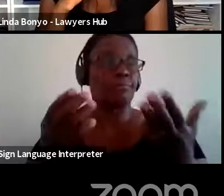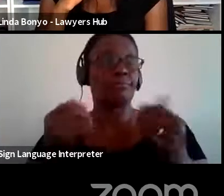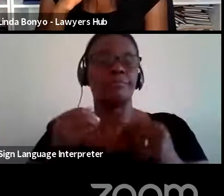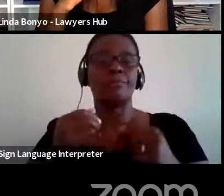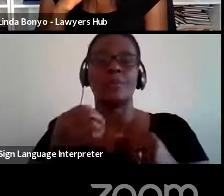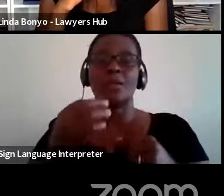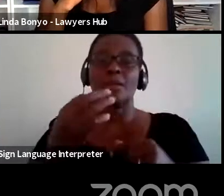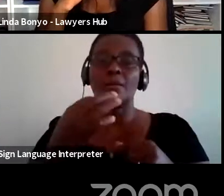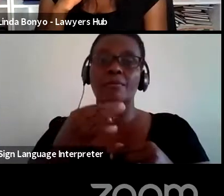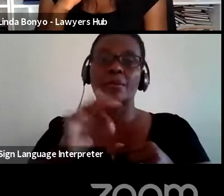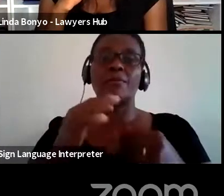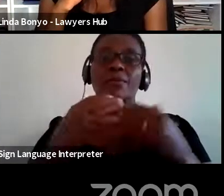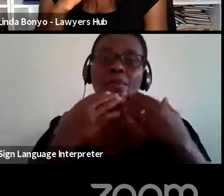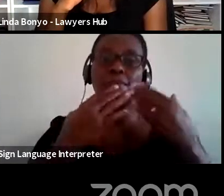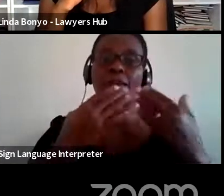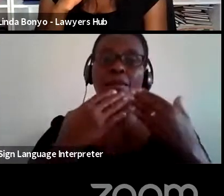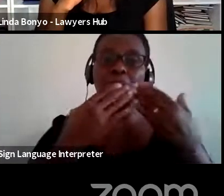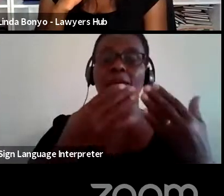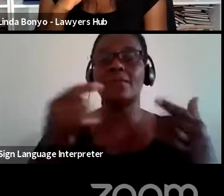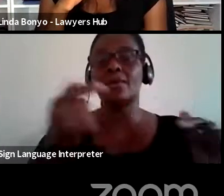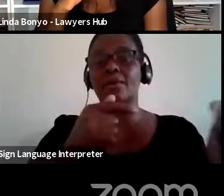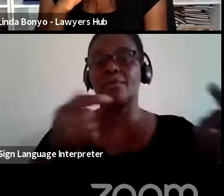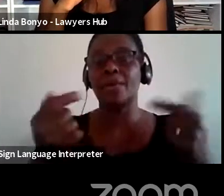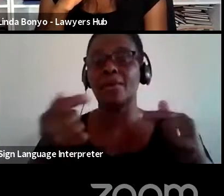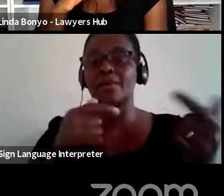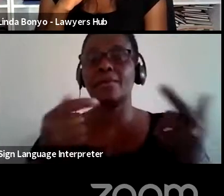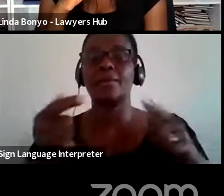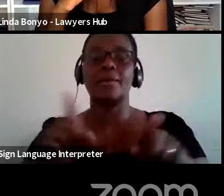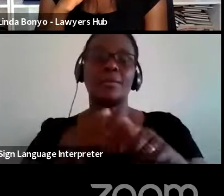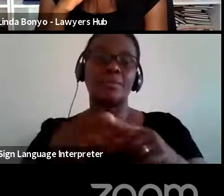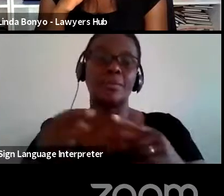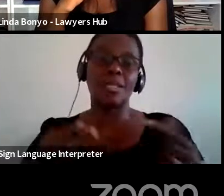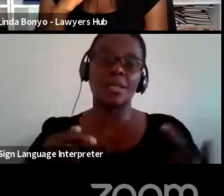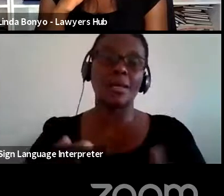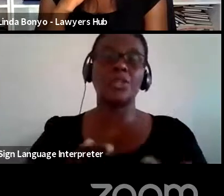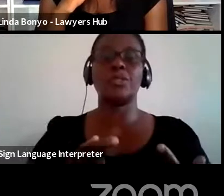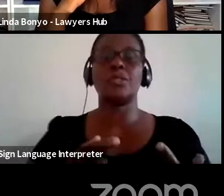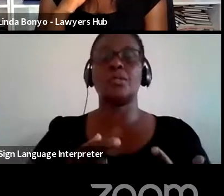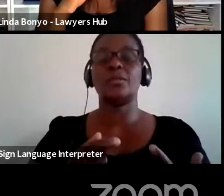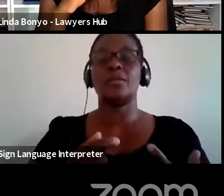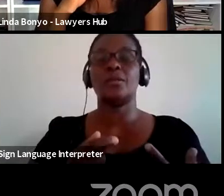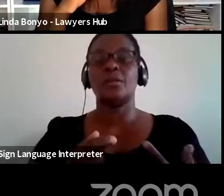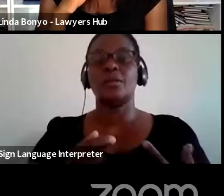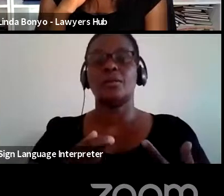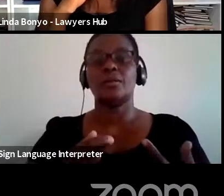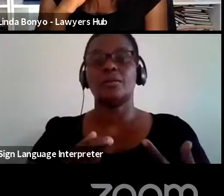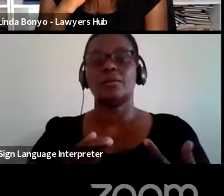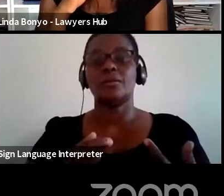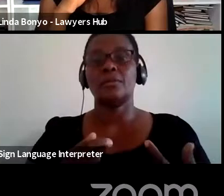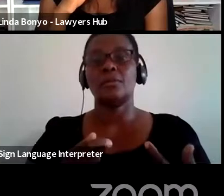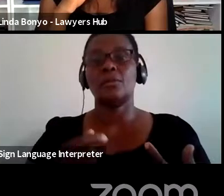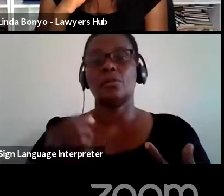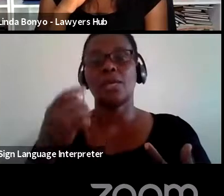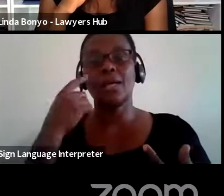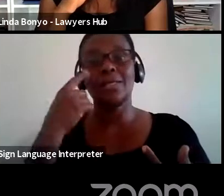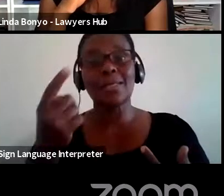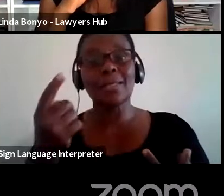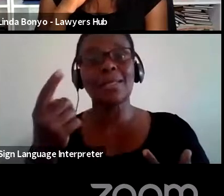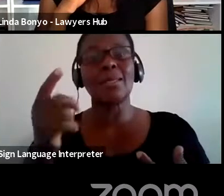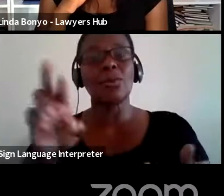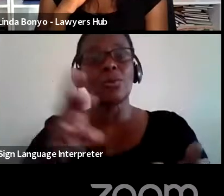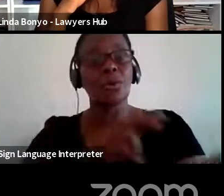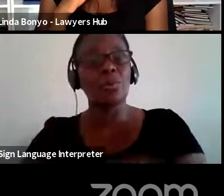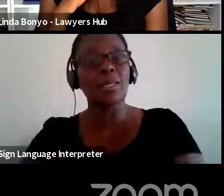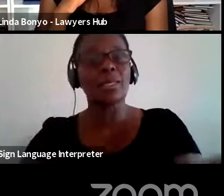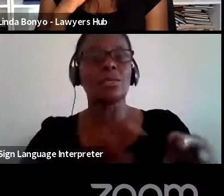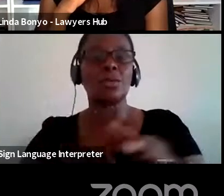really thankful for the fruitful debates and discussions we had during the consultations, the reflections and recommendations are obviously not reflective